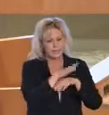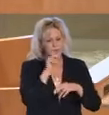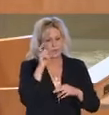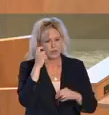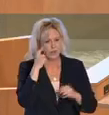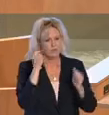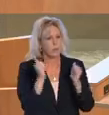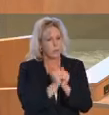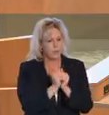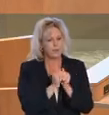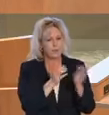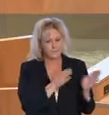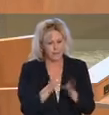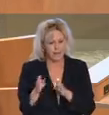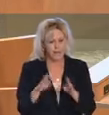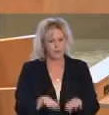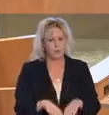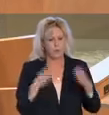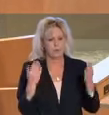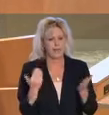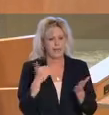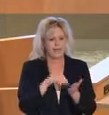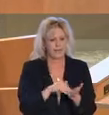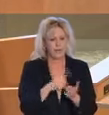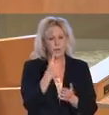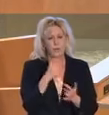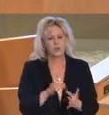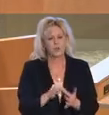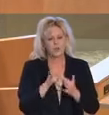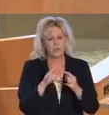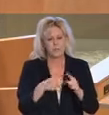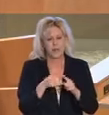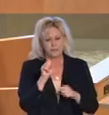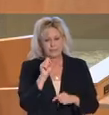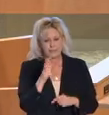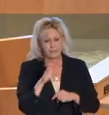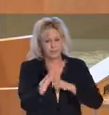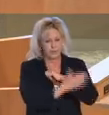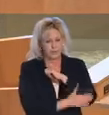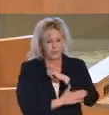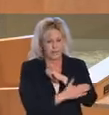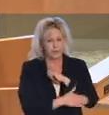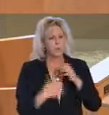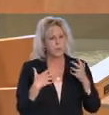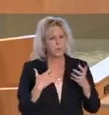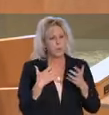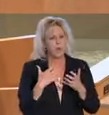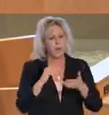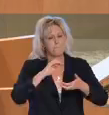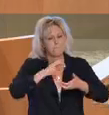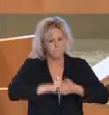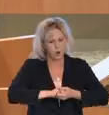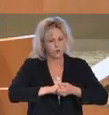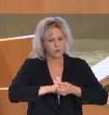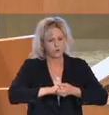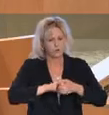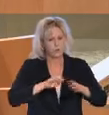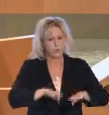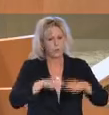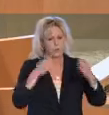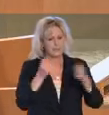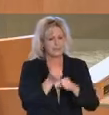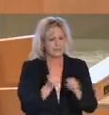plan to reopen. Now, one unique thing about San Bernardino County is we want to come out and be a partner of our business to open up